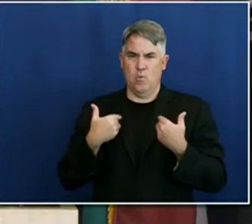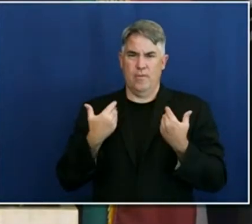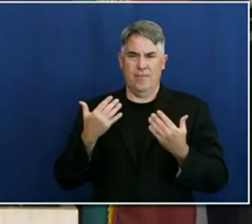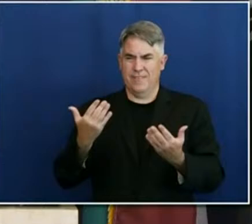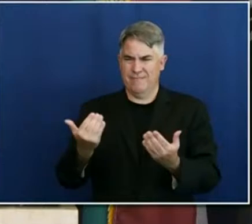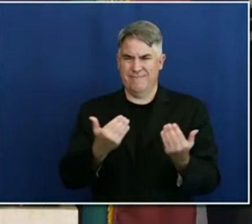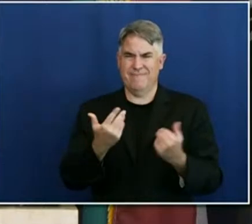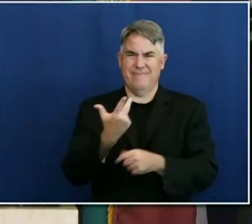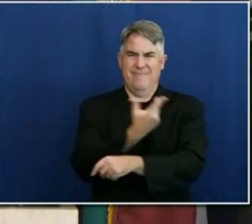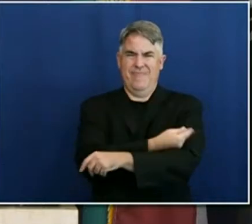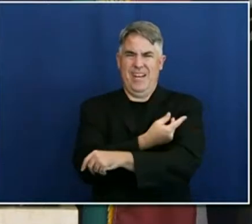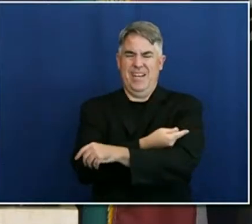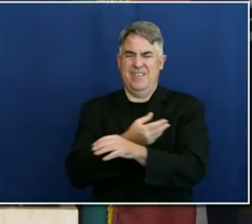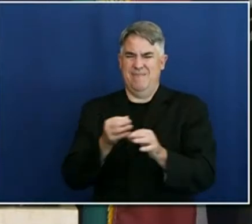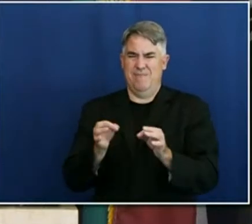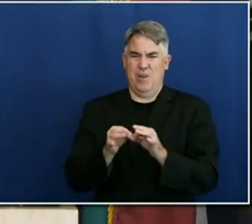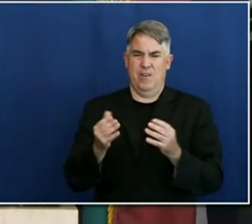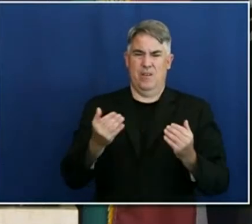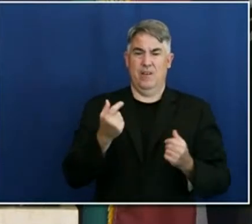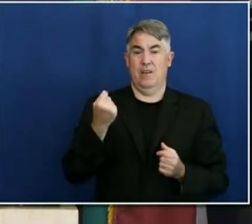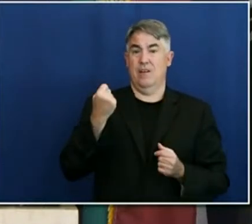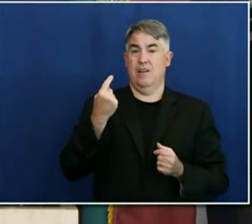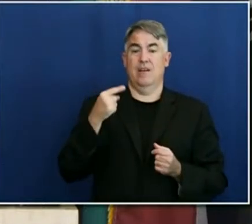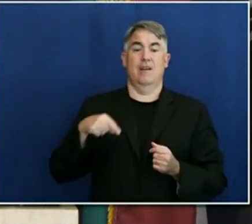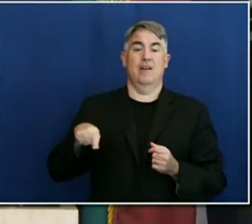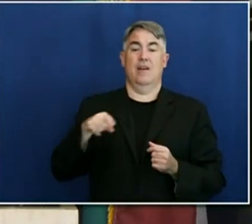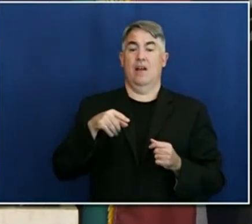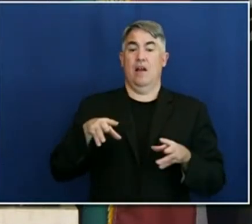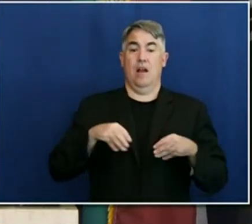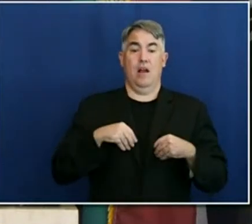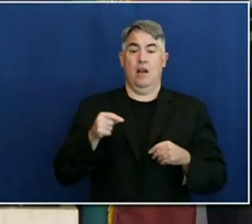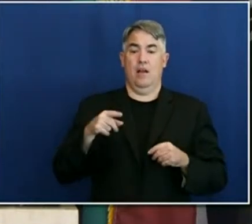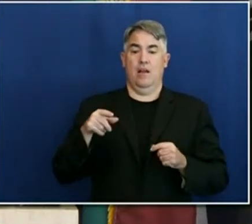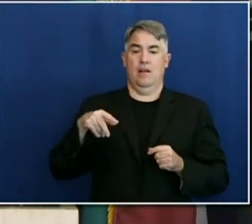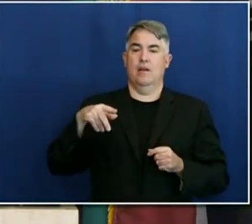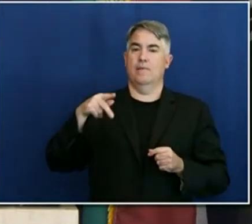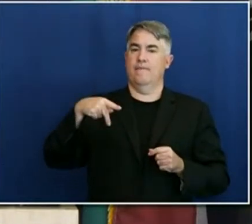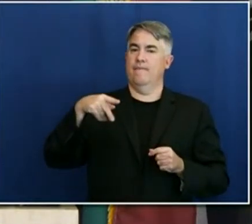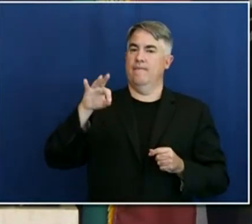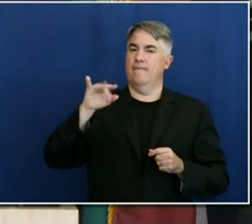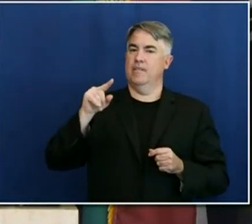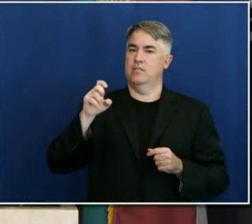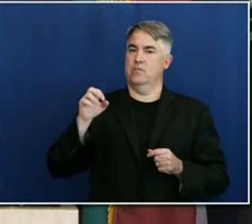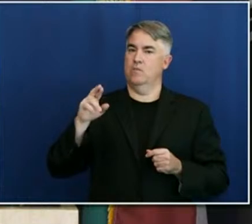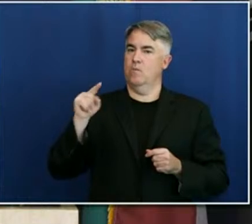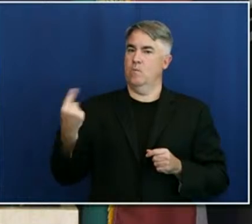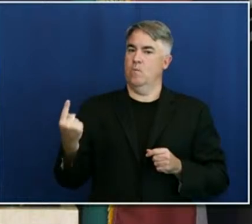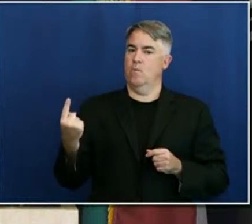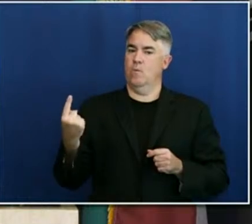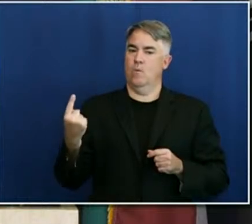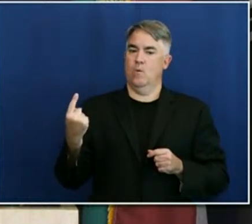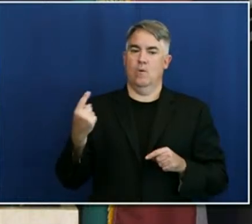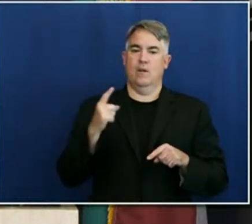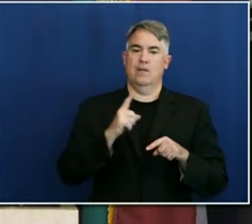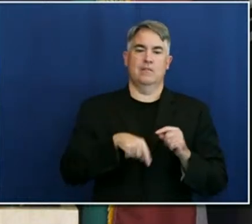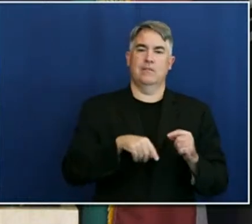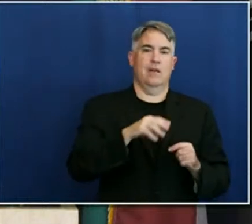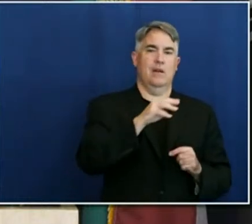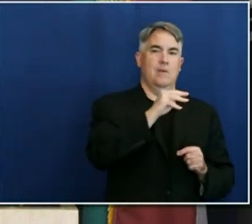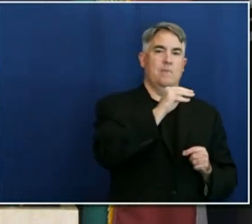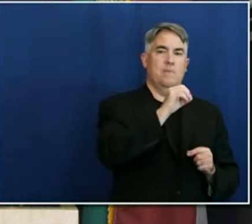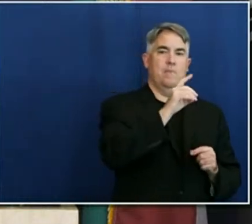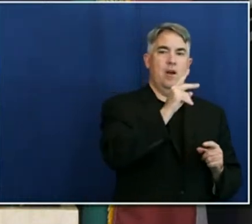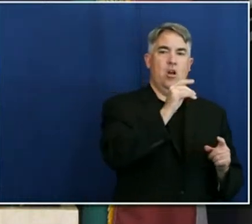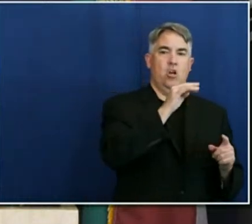know, that young population, Pfizer is the only one that's available for them, and so we're going to be adding to our sites kind of which vaccines are available to help people kind